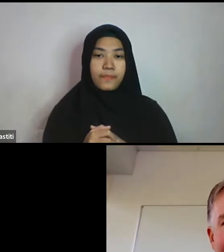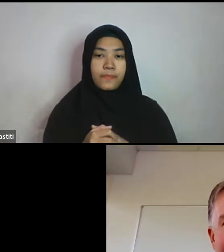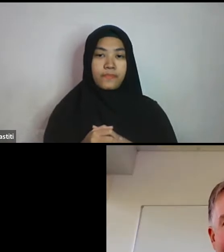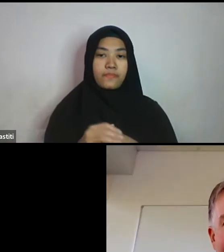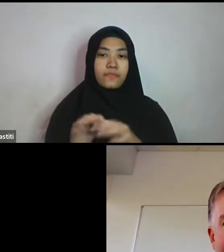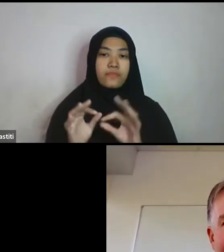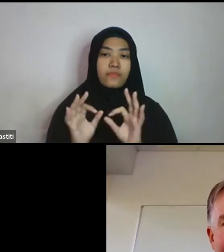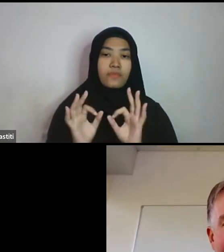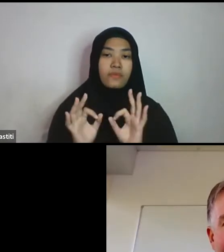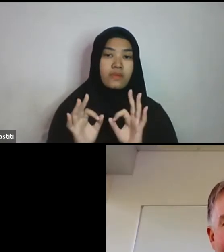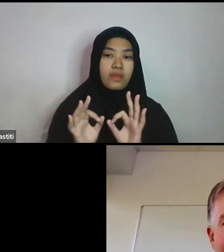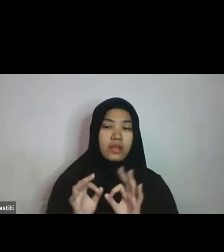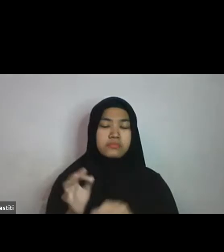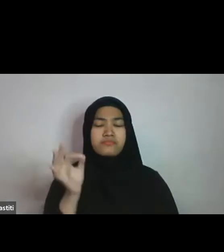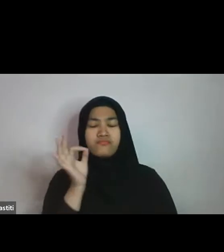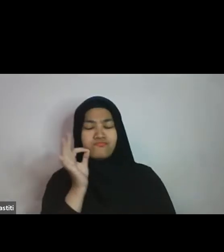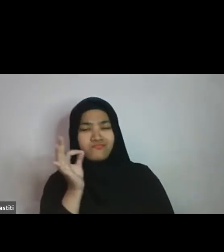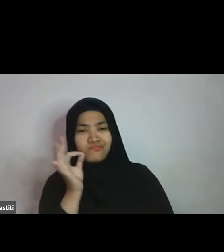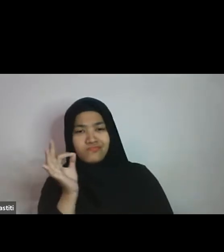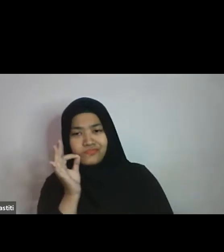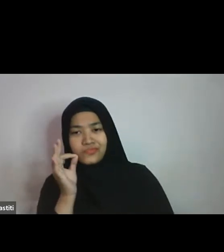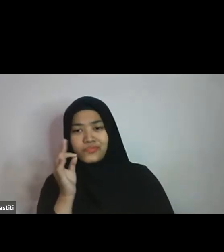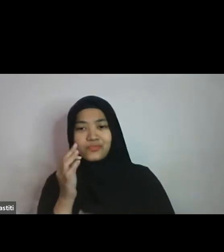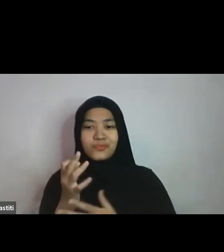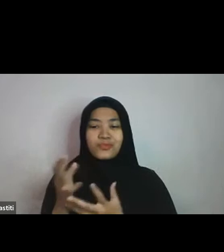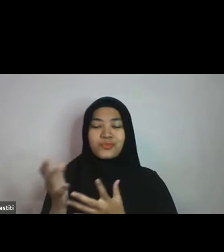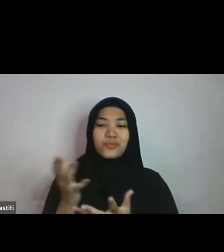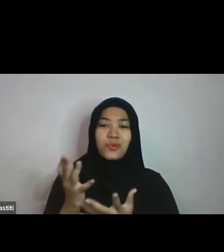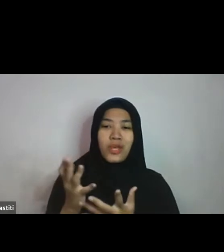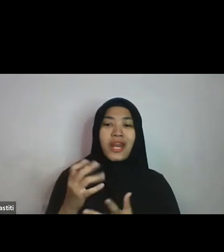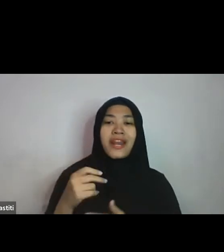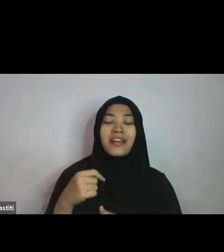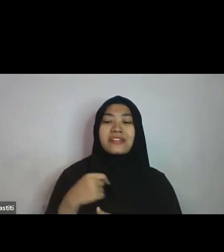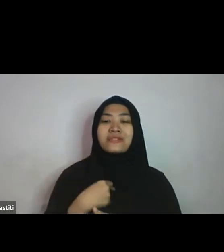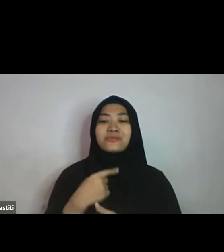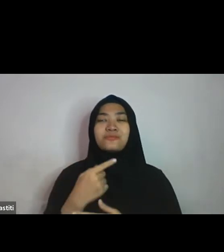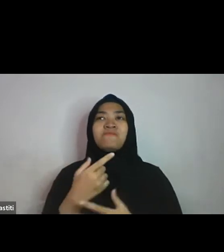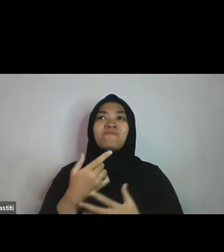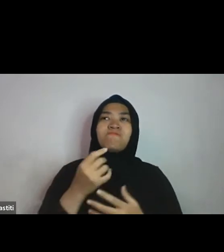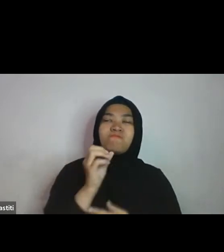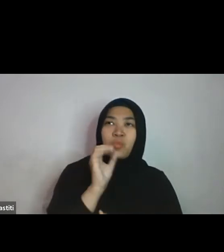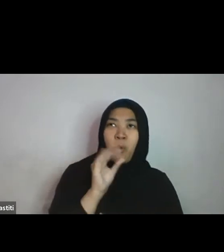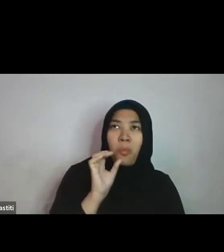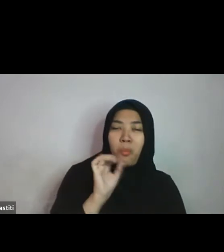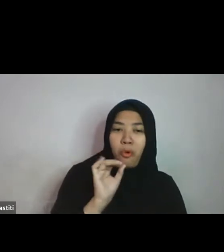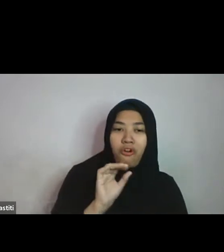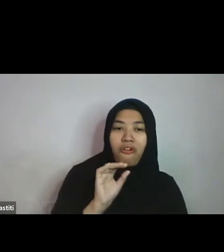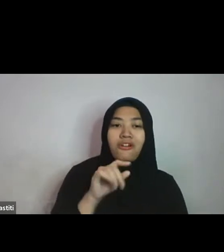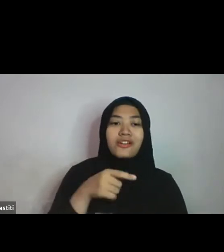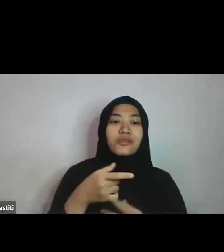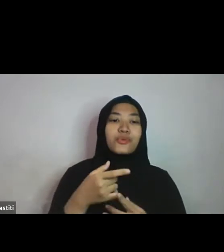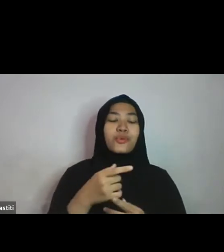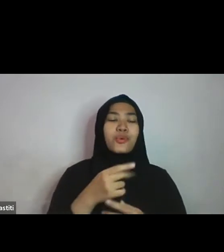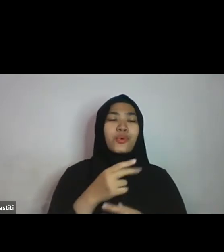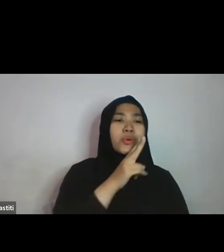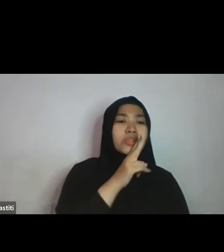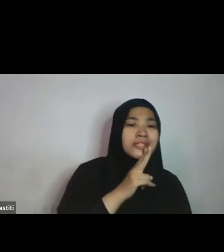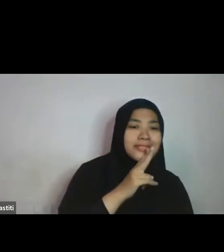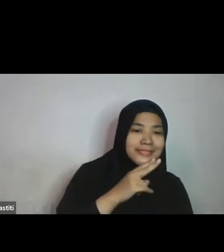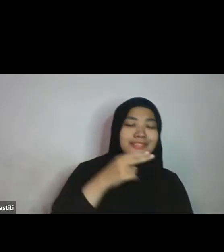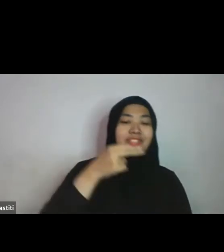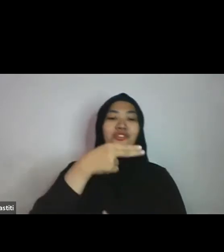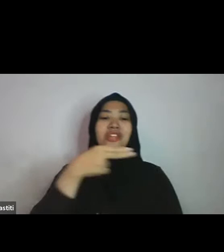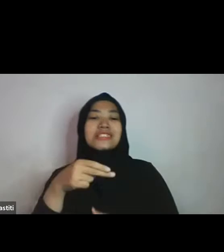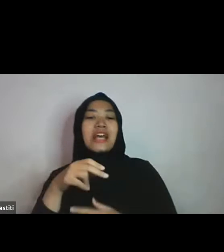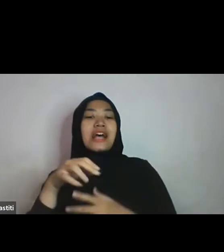I'm sorry that I am probably going to mix Indonesian and English, if you don't mind, Pak